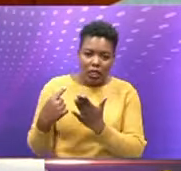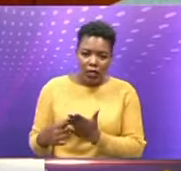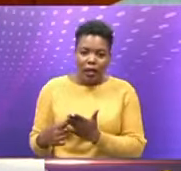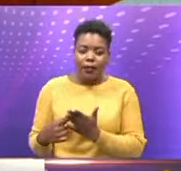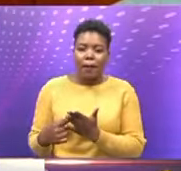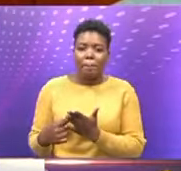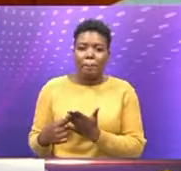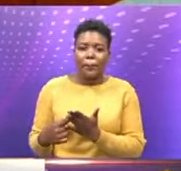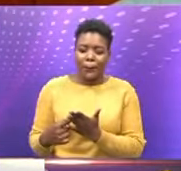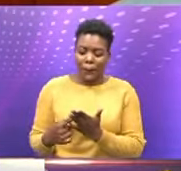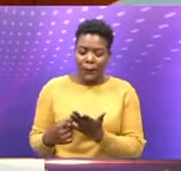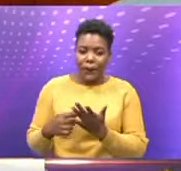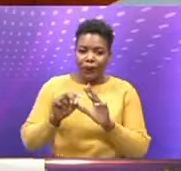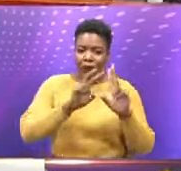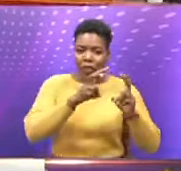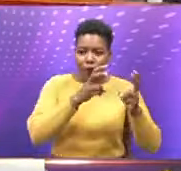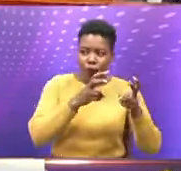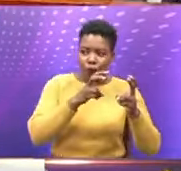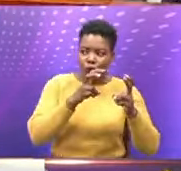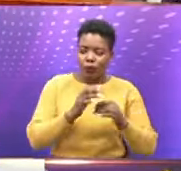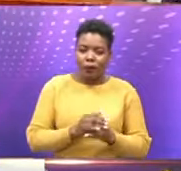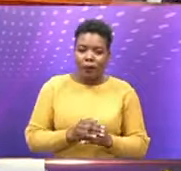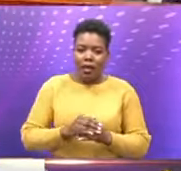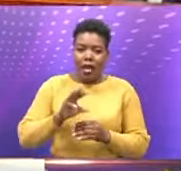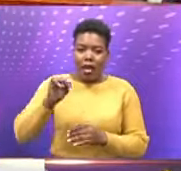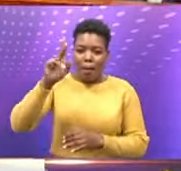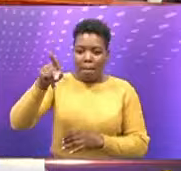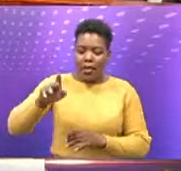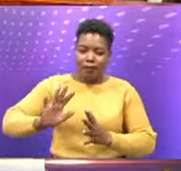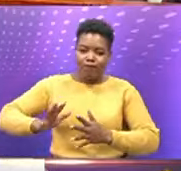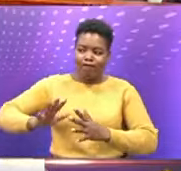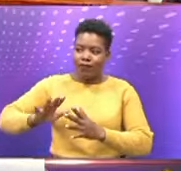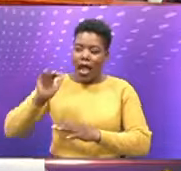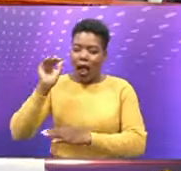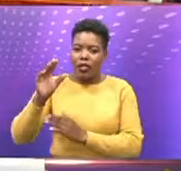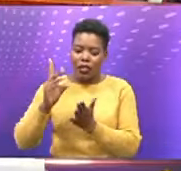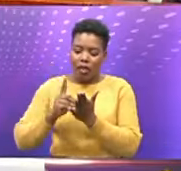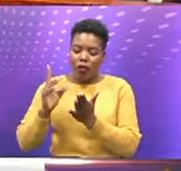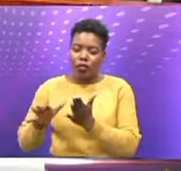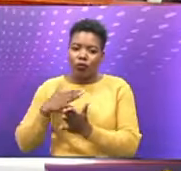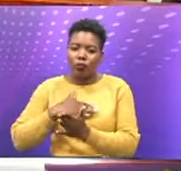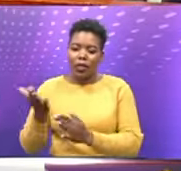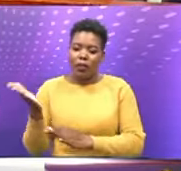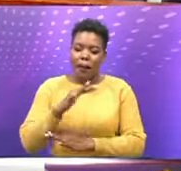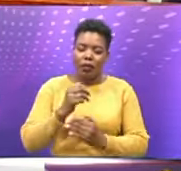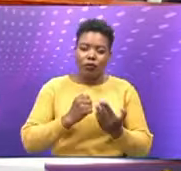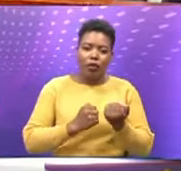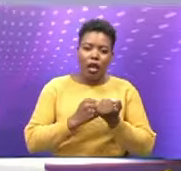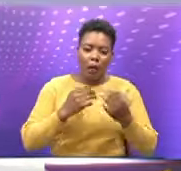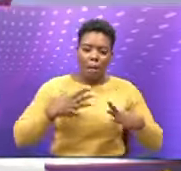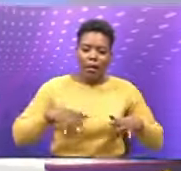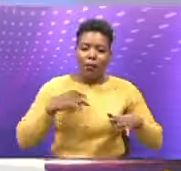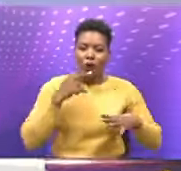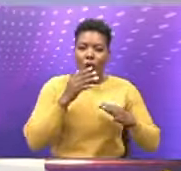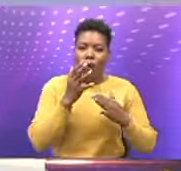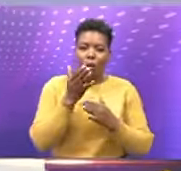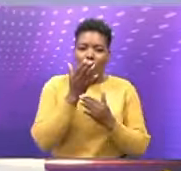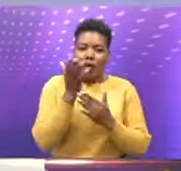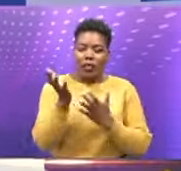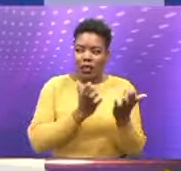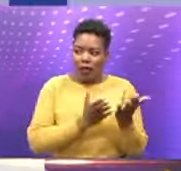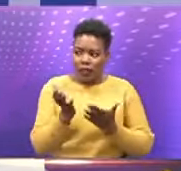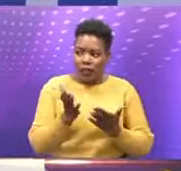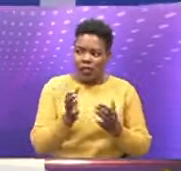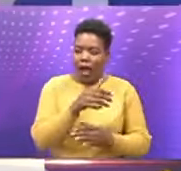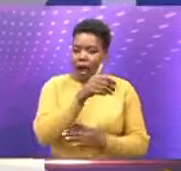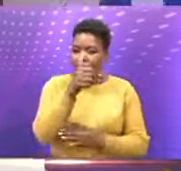remaining outstanding issues. Jo od bura okwayo lakteche mondo dog e tich mar konyo jopiny e kinde madwaro magi mamoko